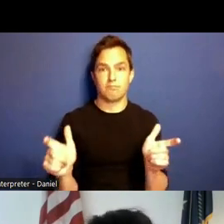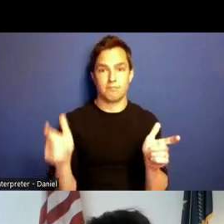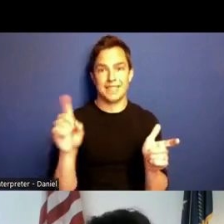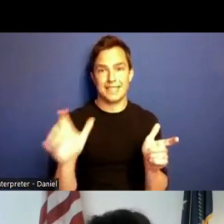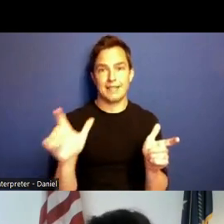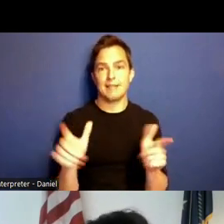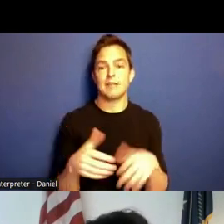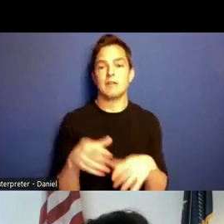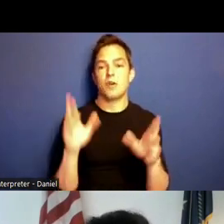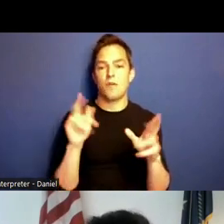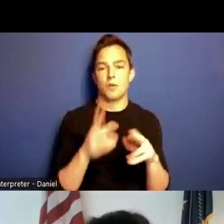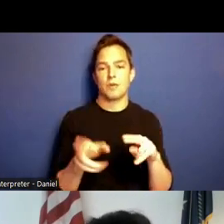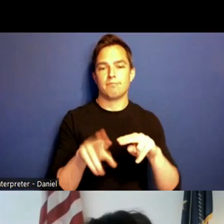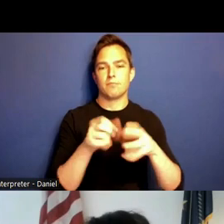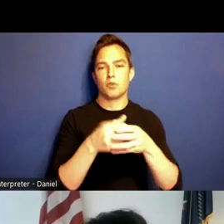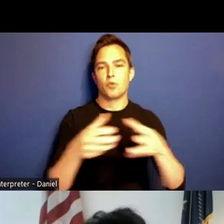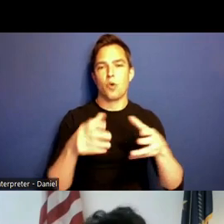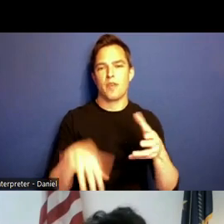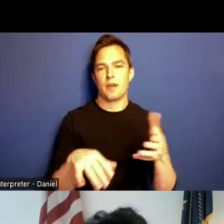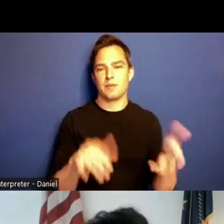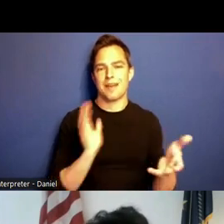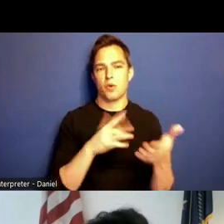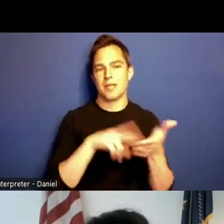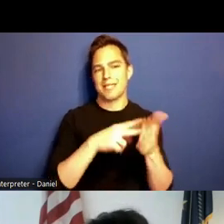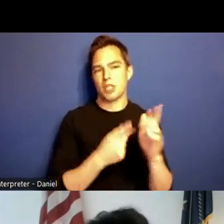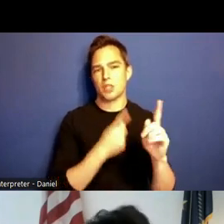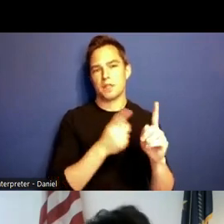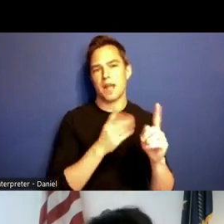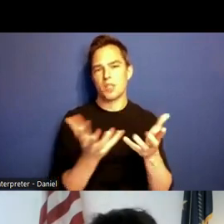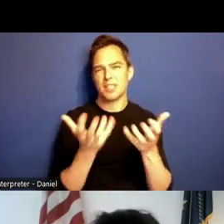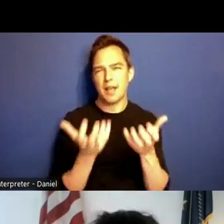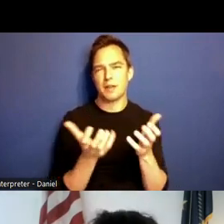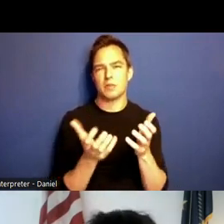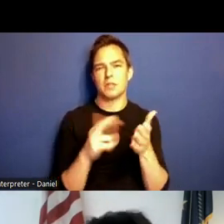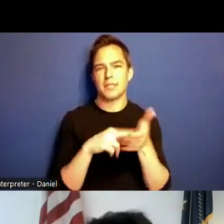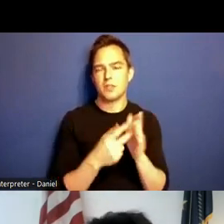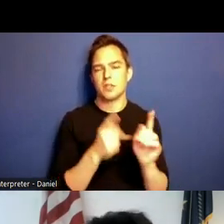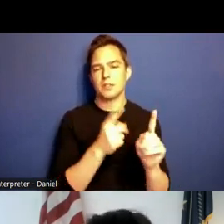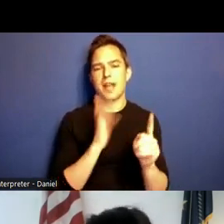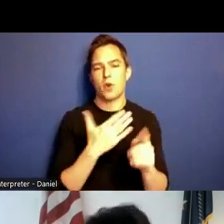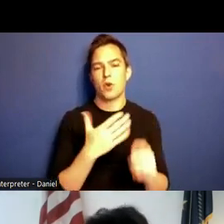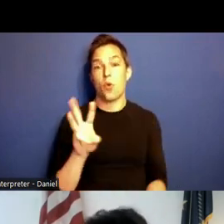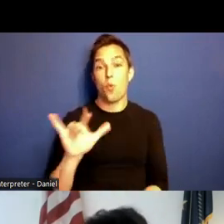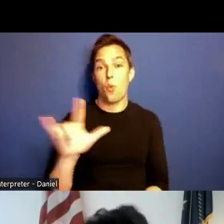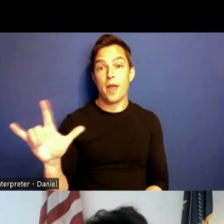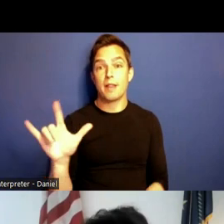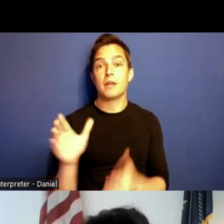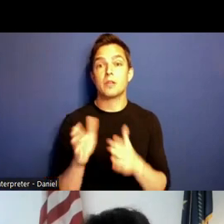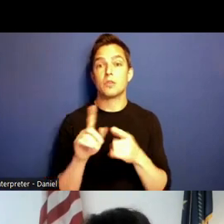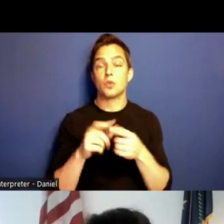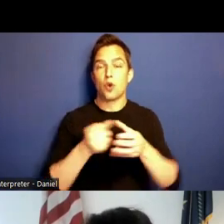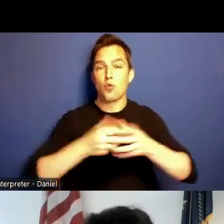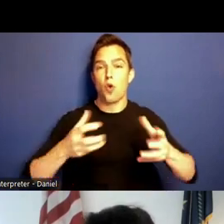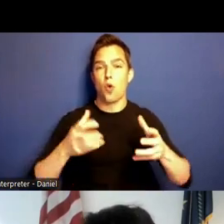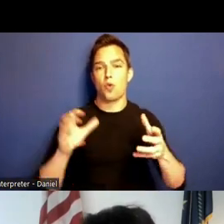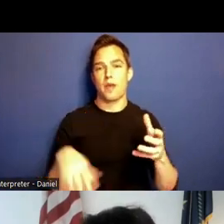hope that we're going to grow that. It's our intention, our desire, our intention, and it's our will to grow that so